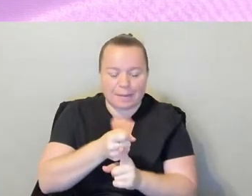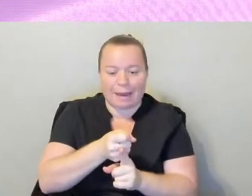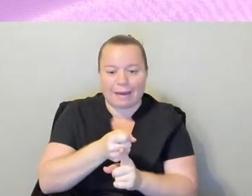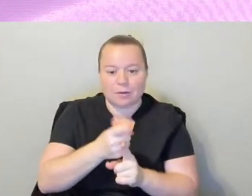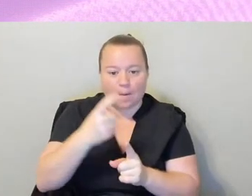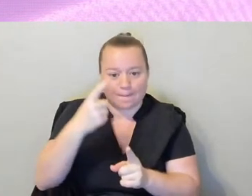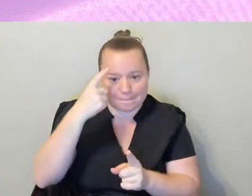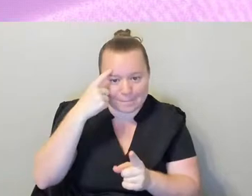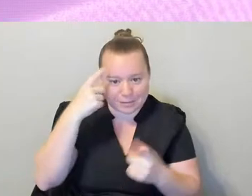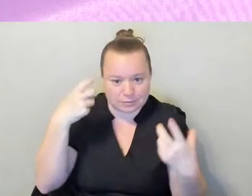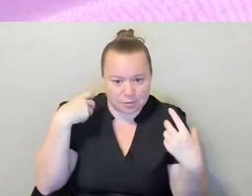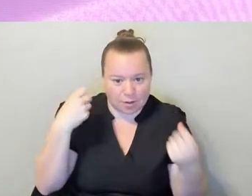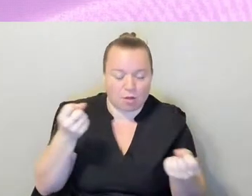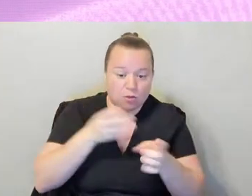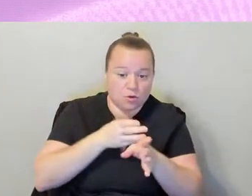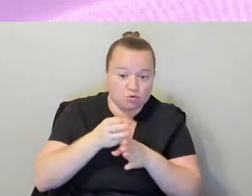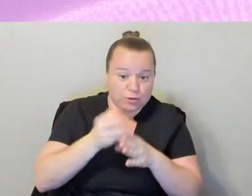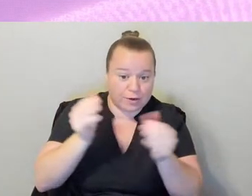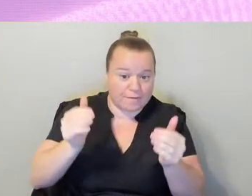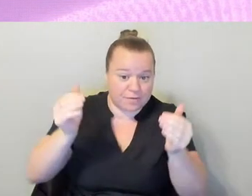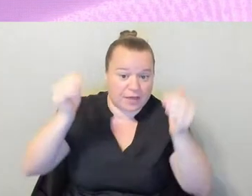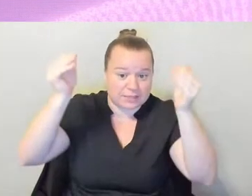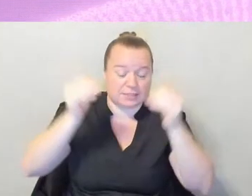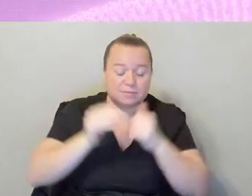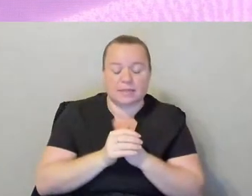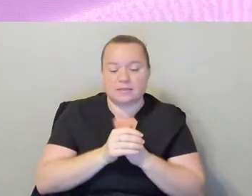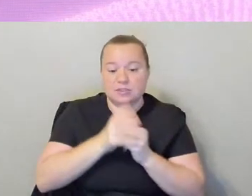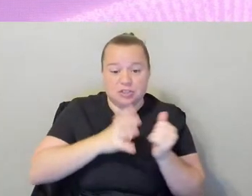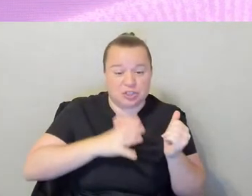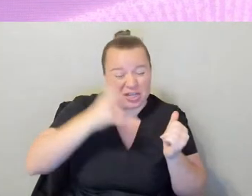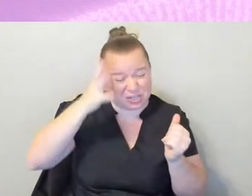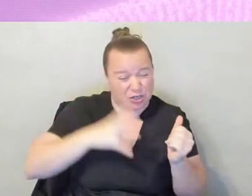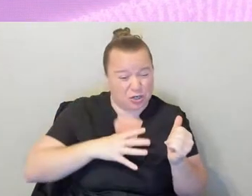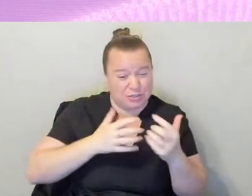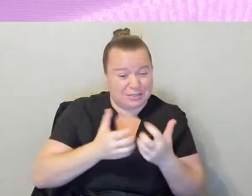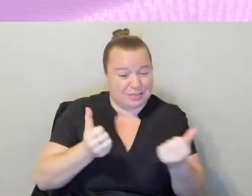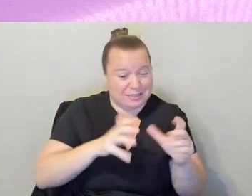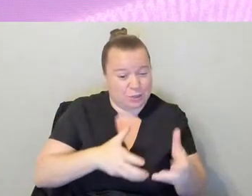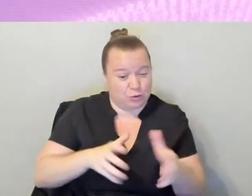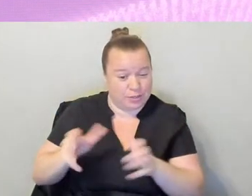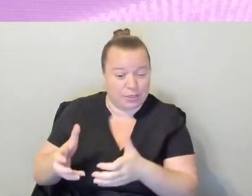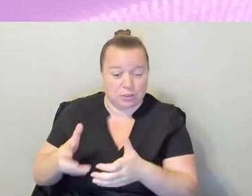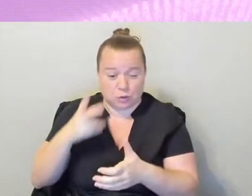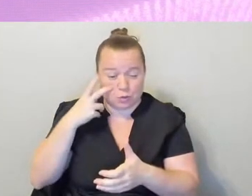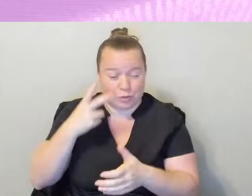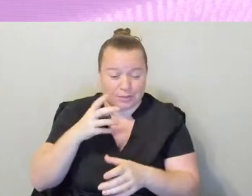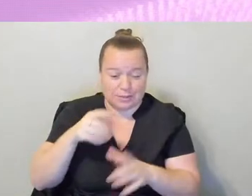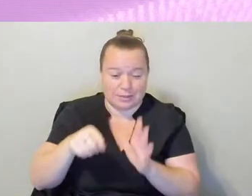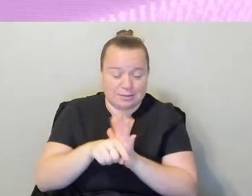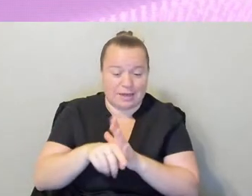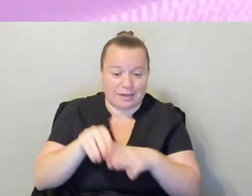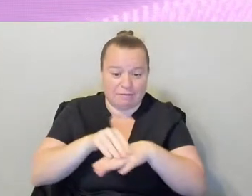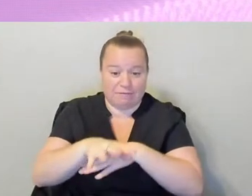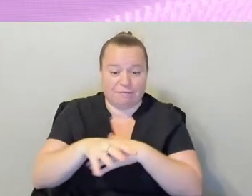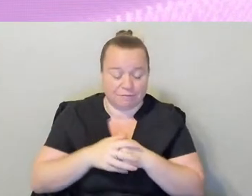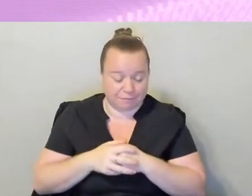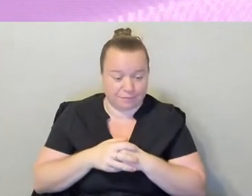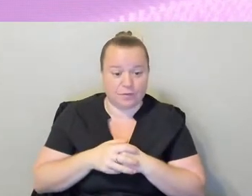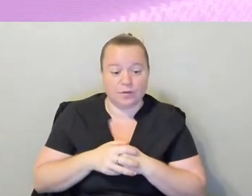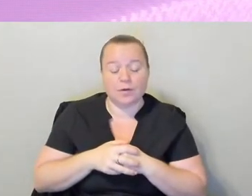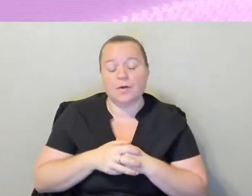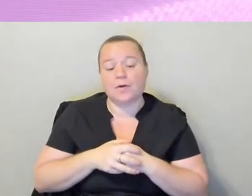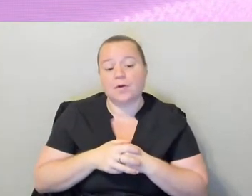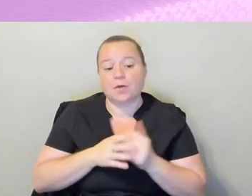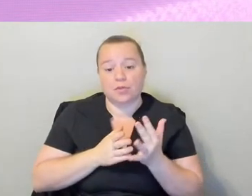career advancements if we have gender segregation. And we see this throughout the objectives of the